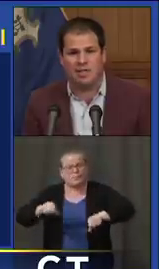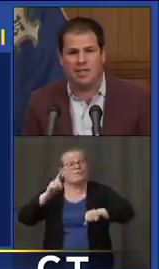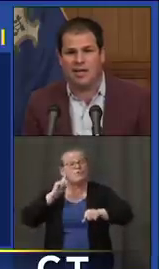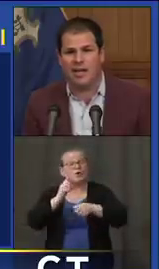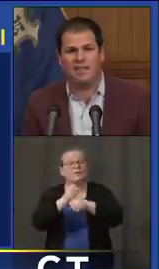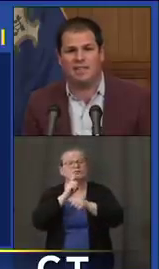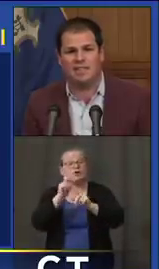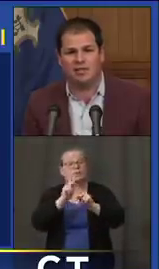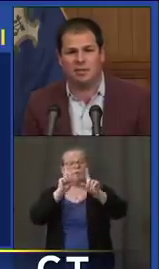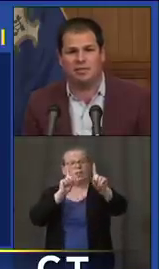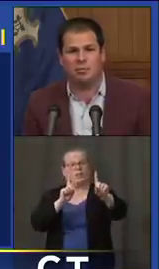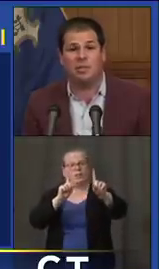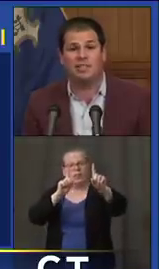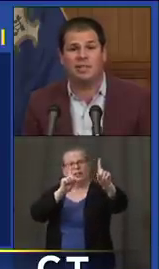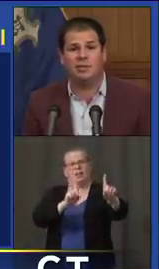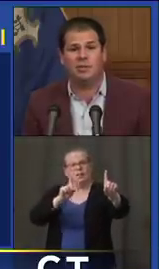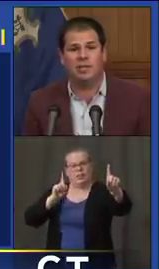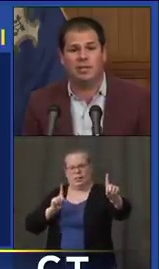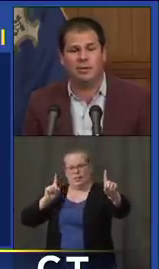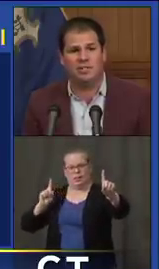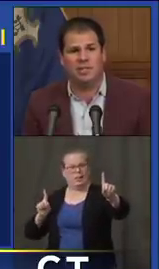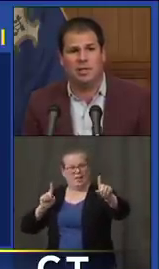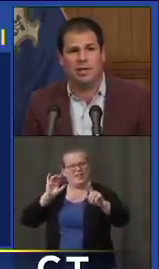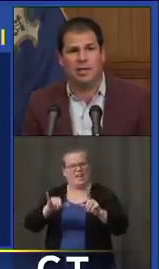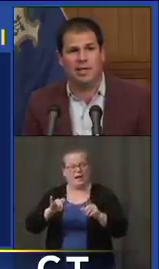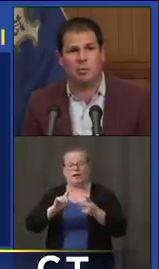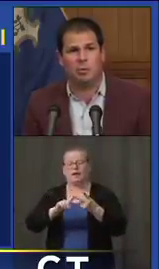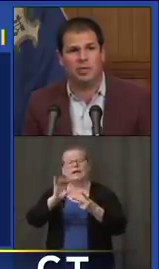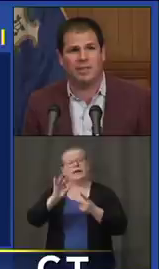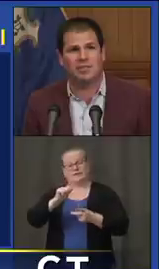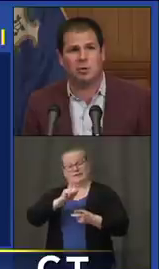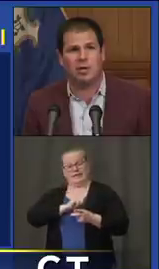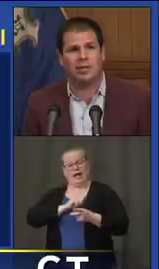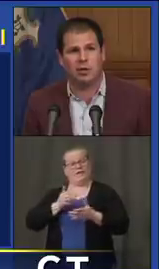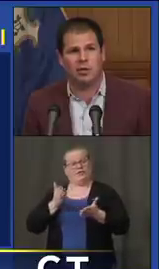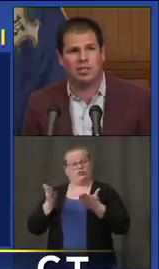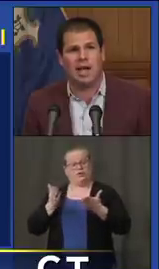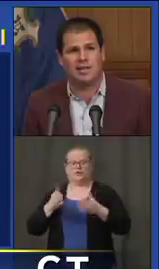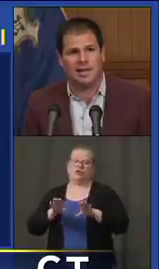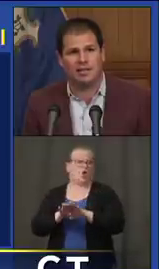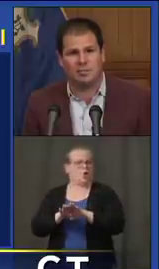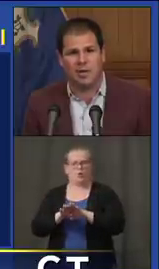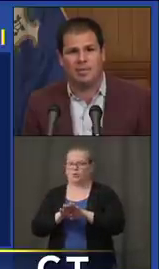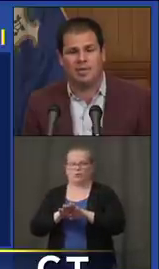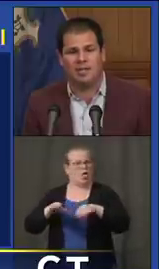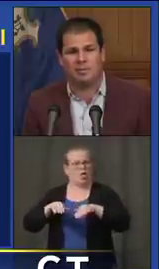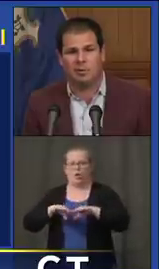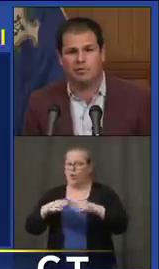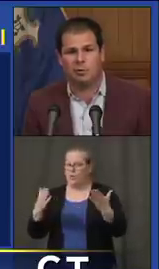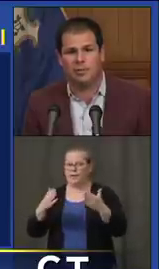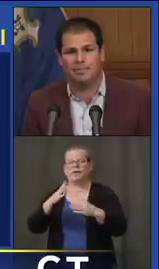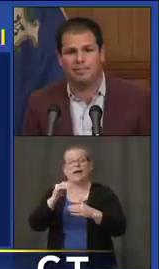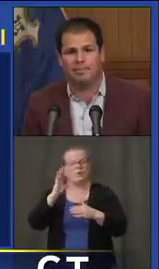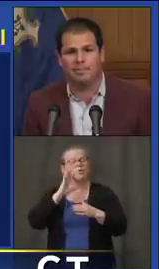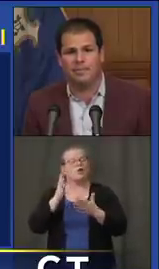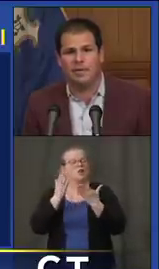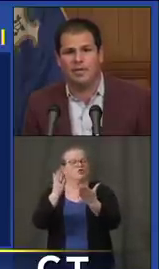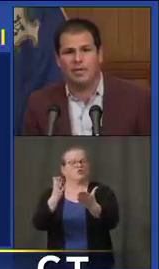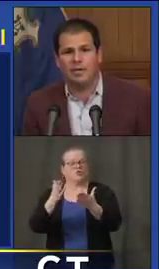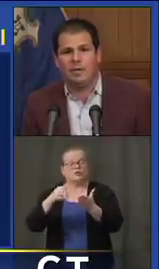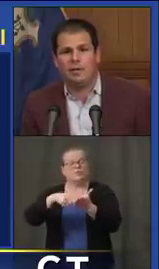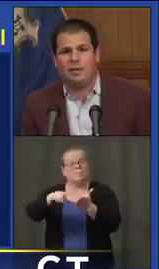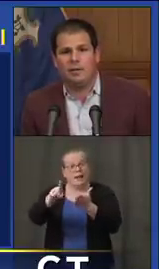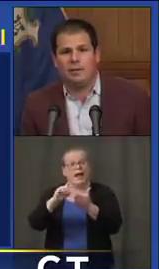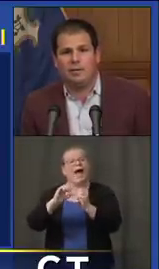happens. Anything self-service will continue to be closed. And again, we're really going to strongly encourage contactless payment as we go forward.